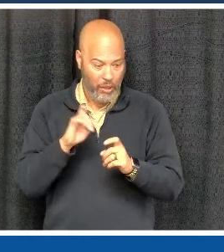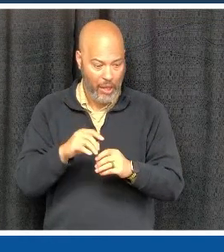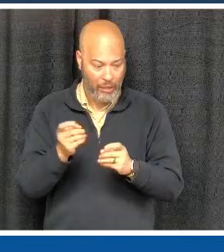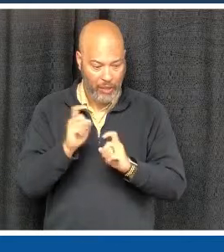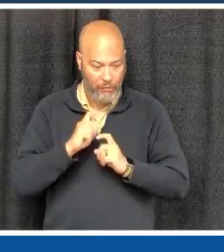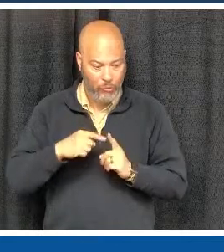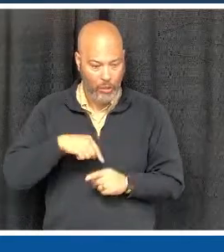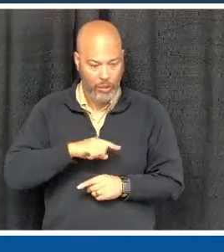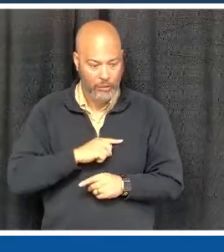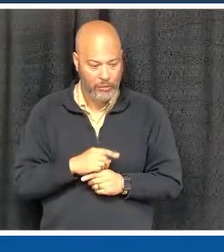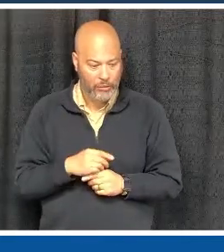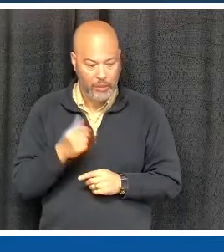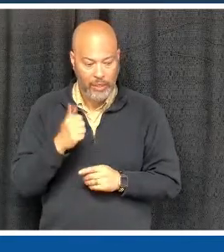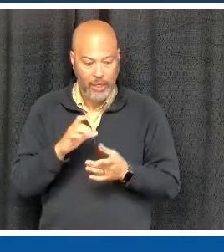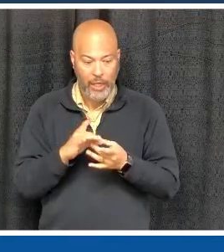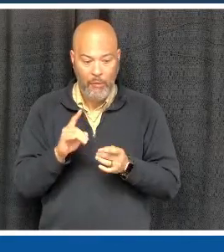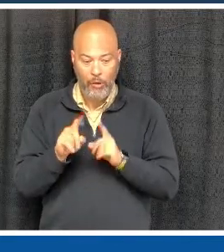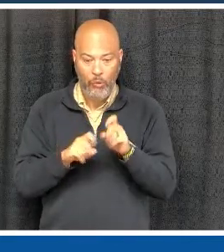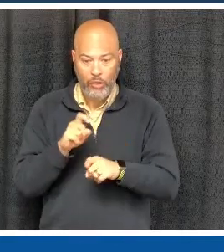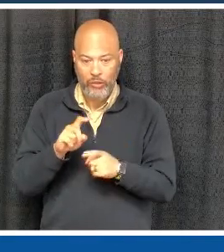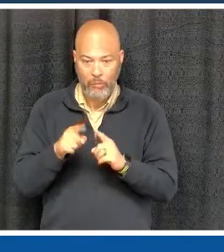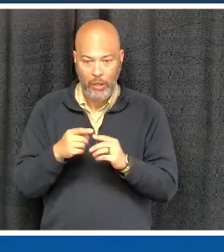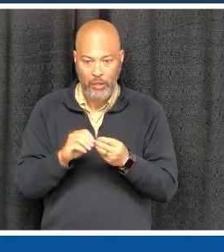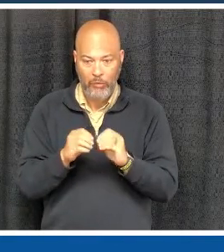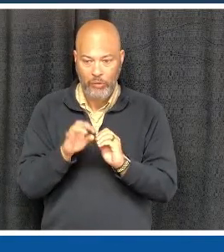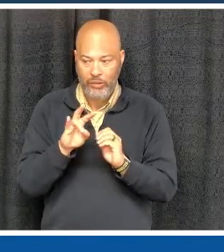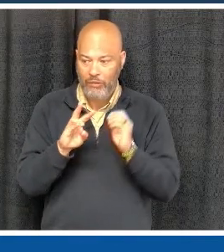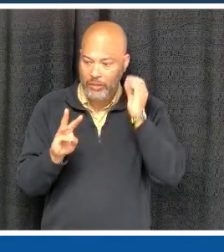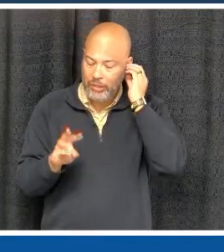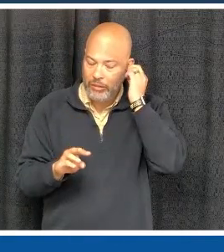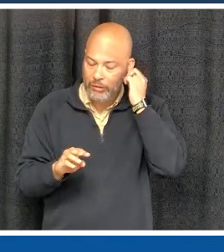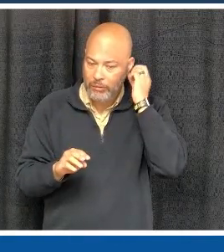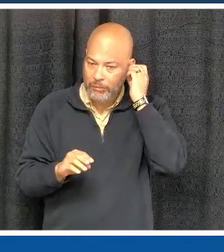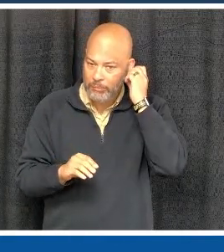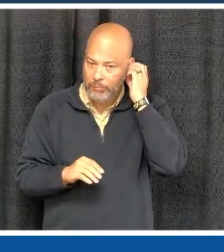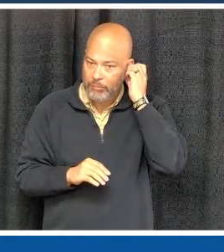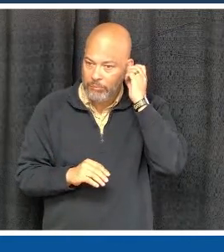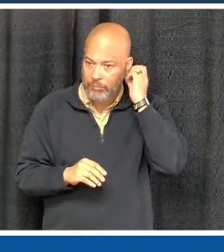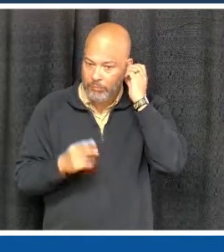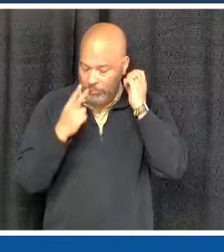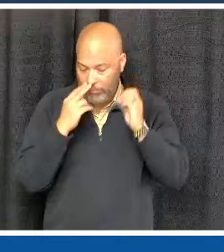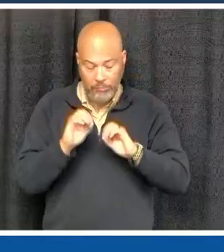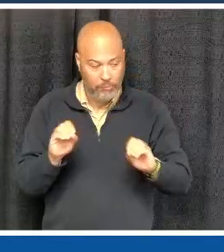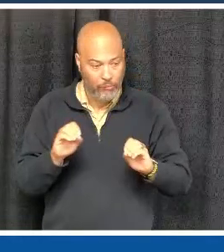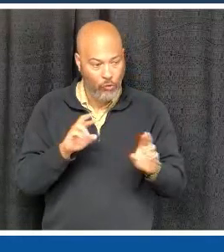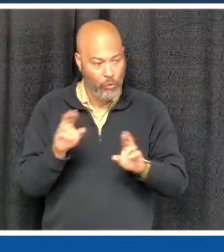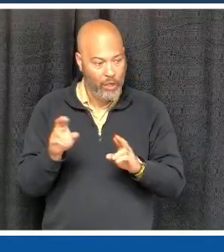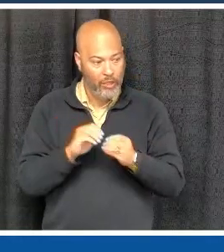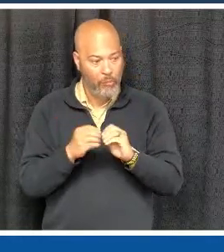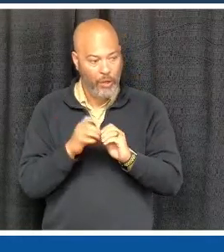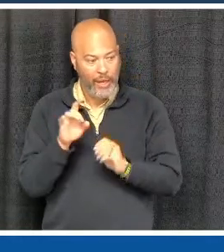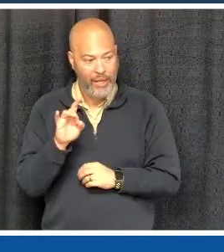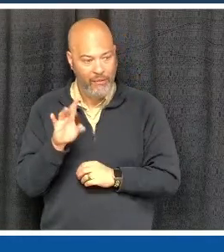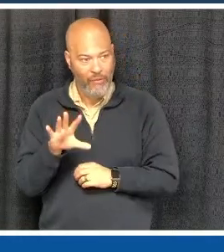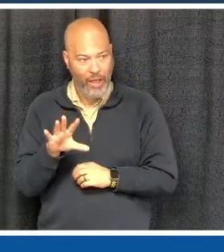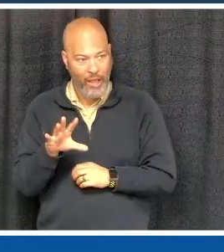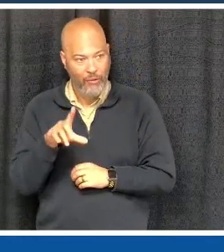Thank you, Mr. Tyndall. Any comment or question regarding Ordinance 76? Seeing none, we're now ready for Ordinance